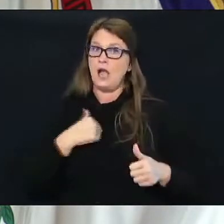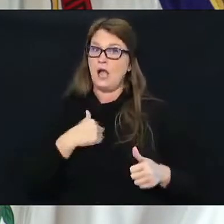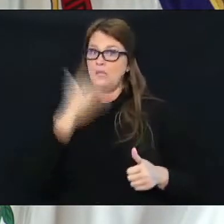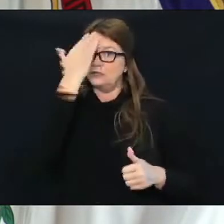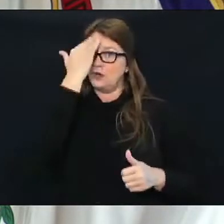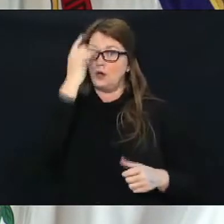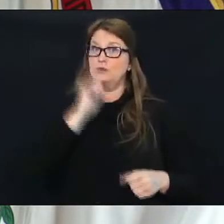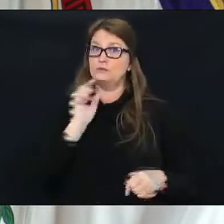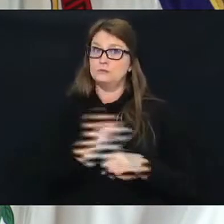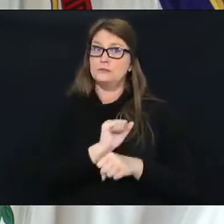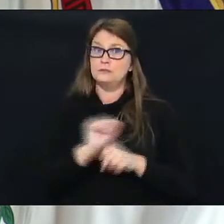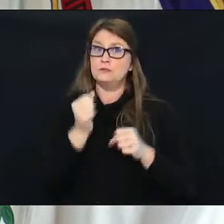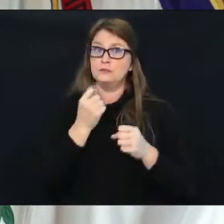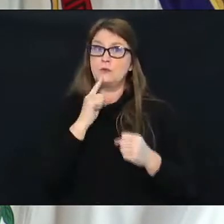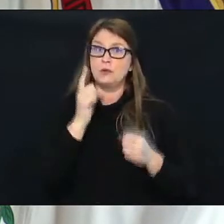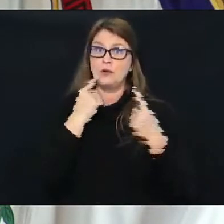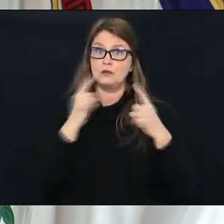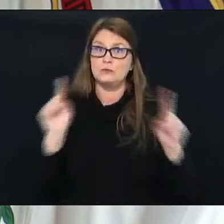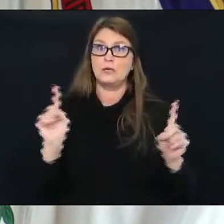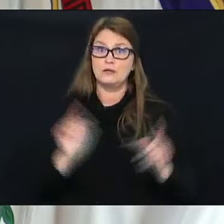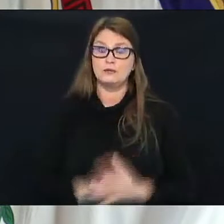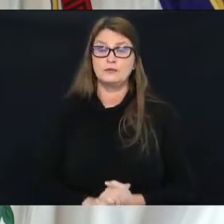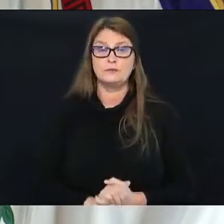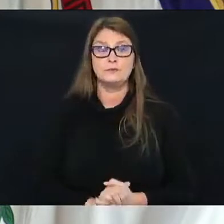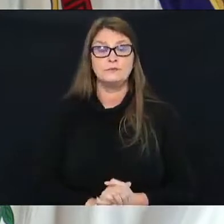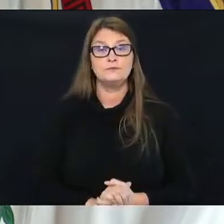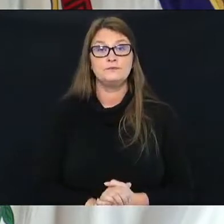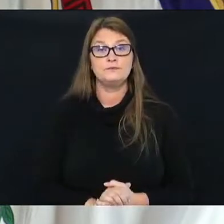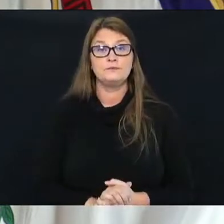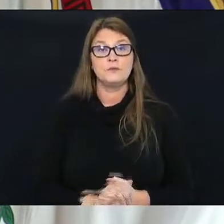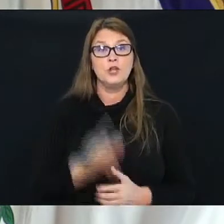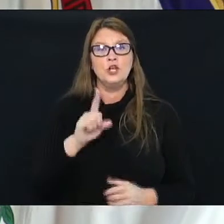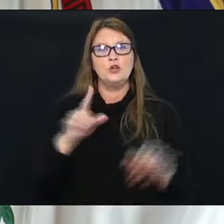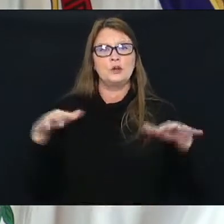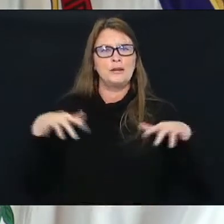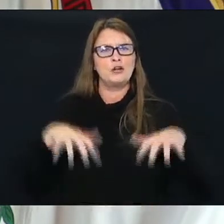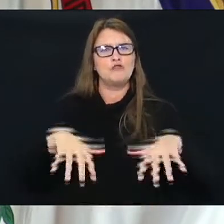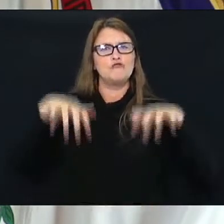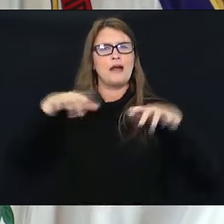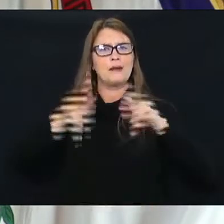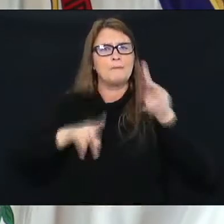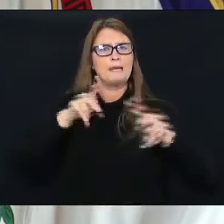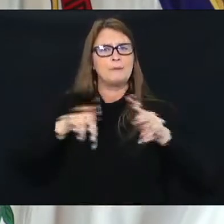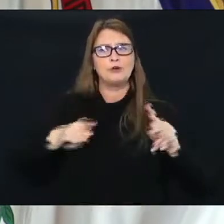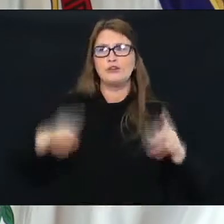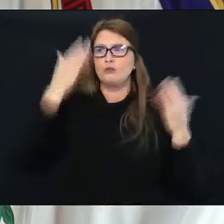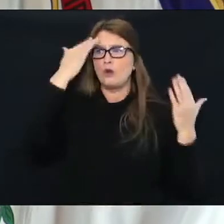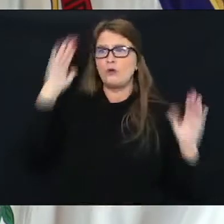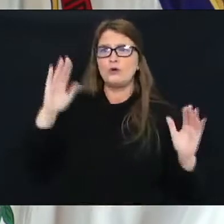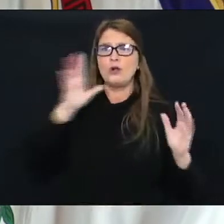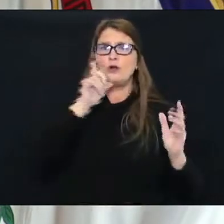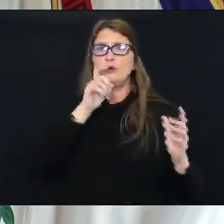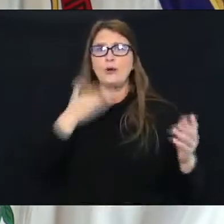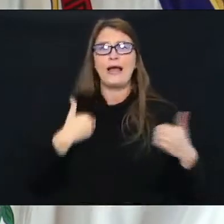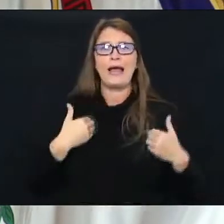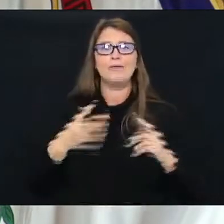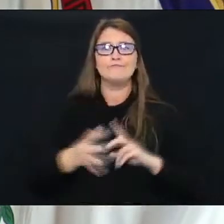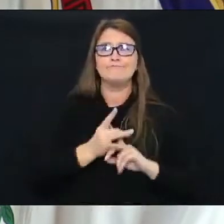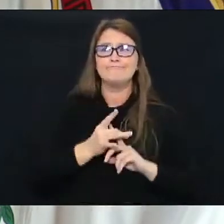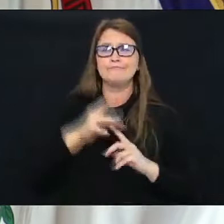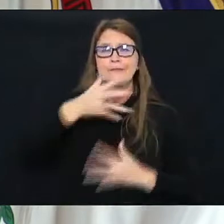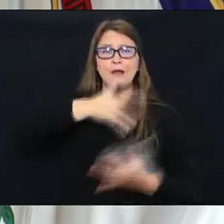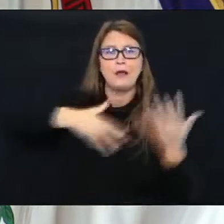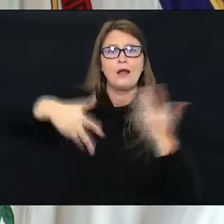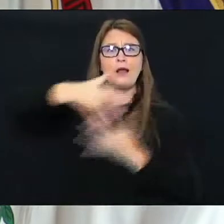to that also. I encourage you, if you're going into a crowd of people and you don't know, who a lot of the folks around you